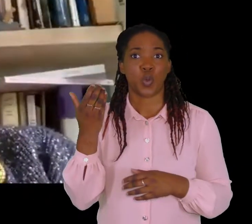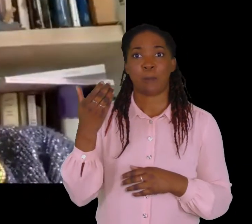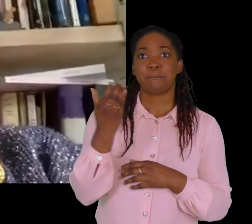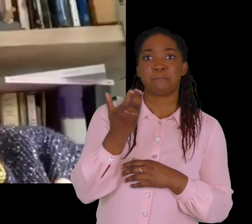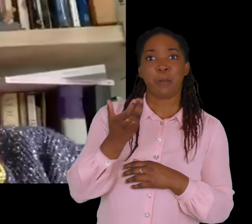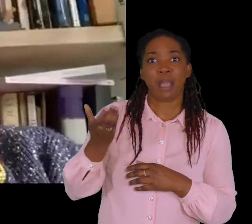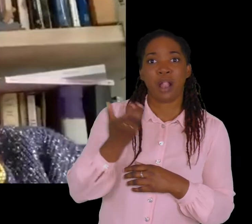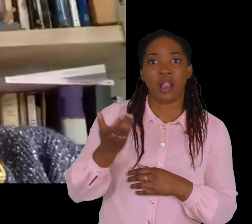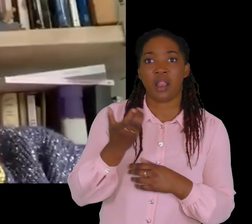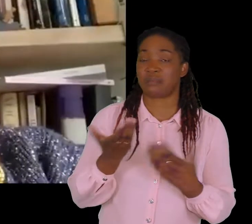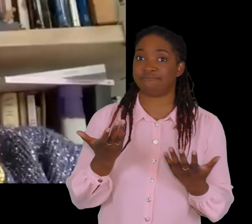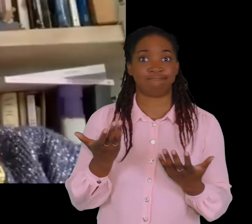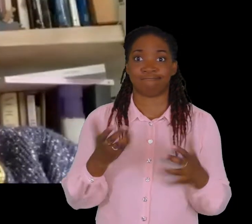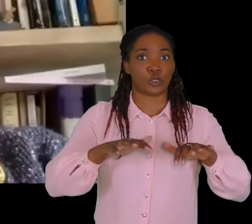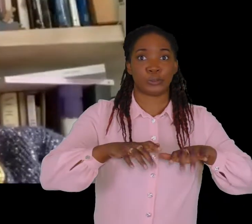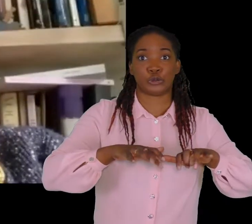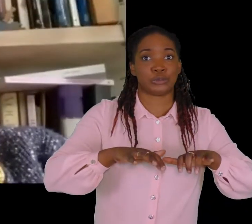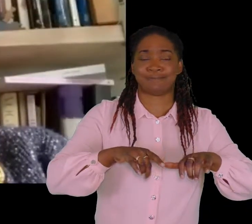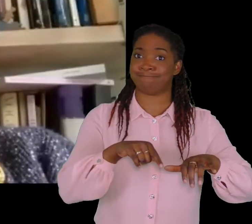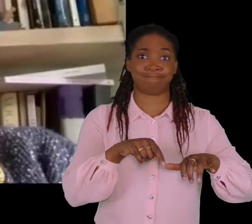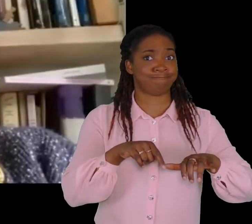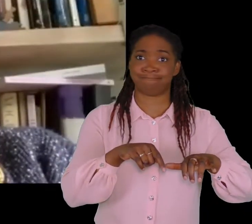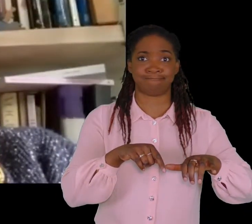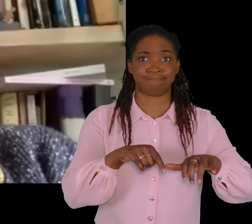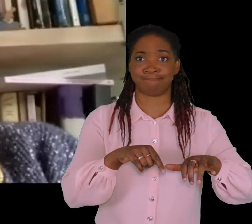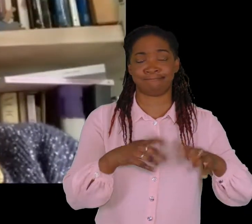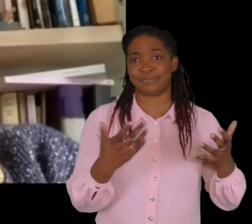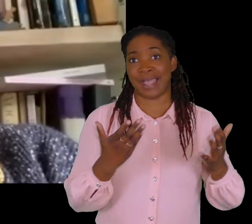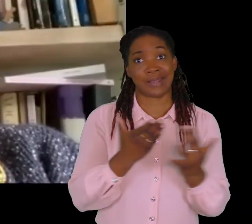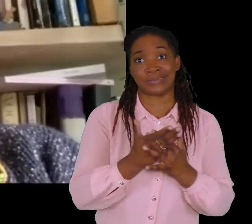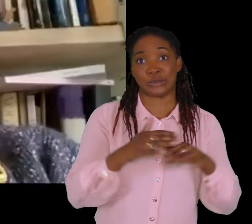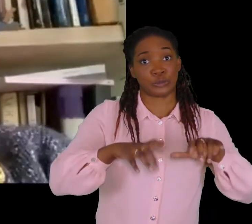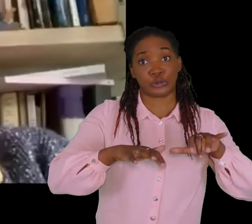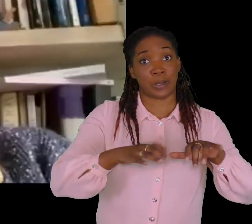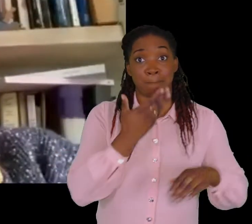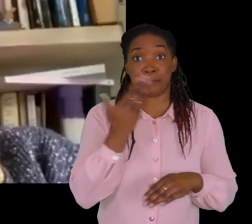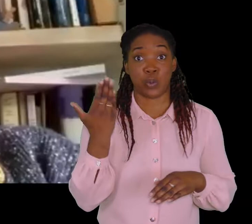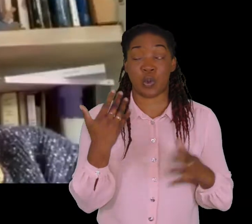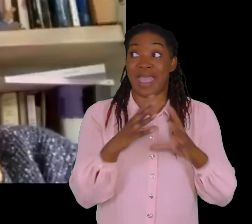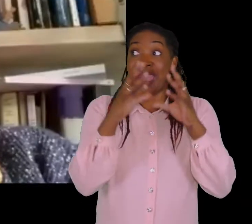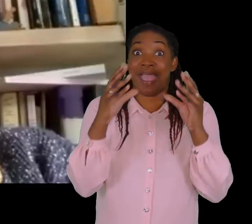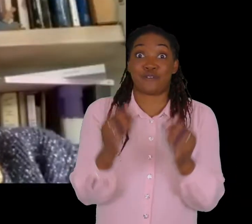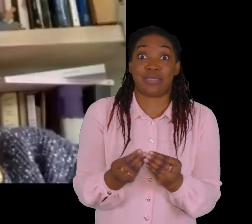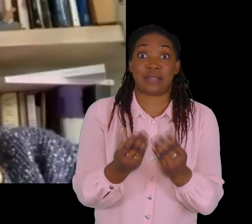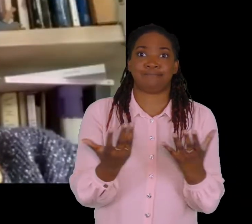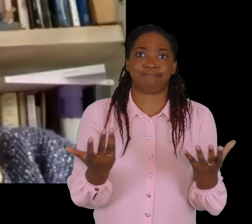cell phones, and computers you didn't have access to computers. You